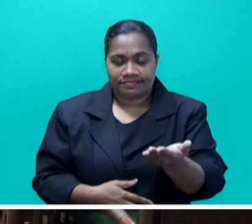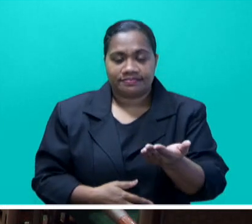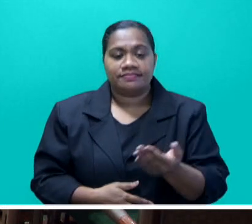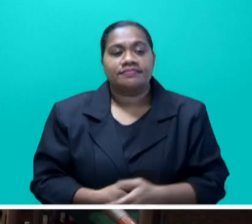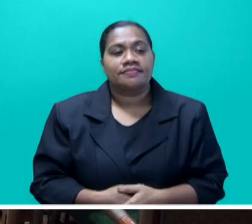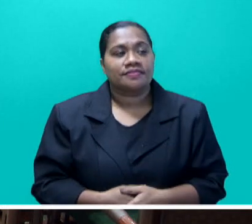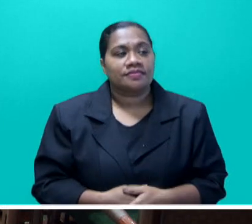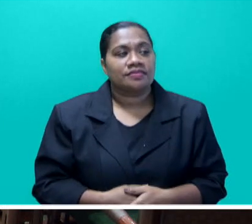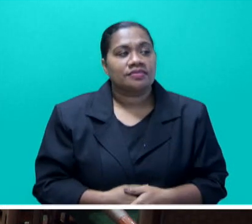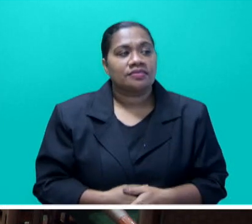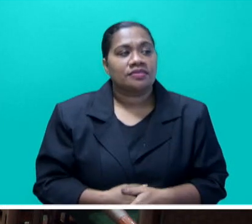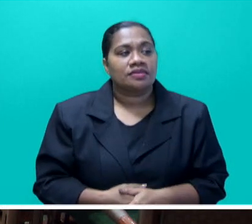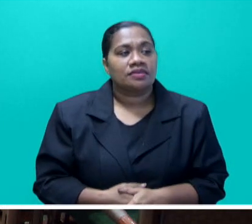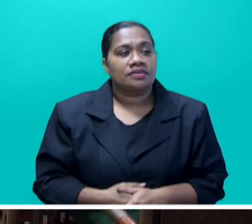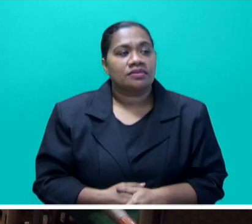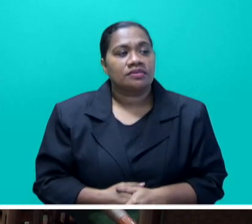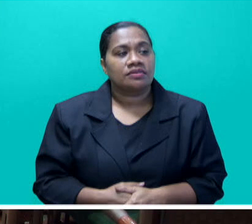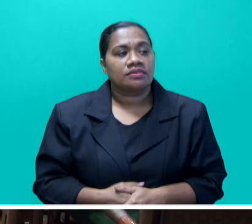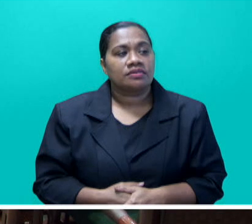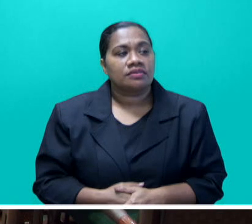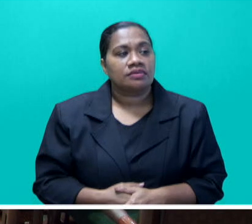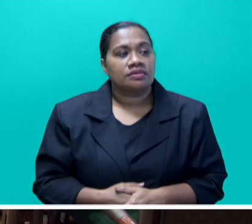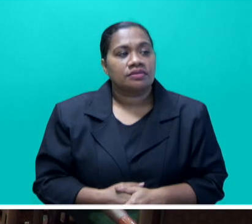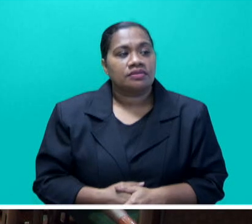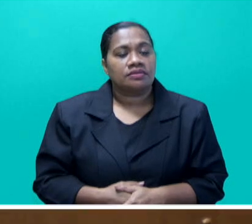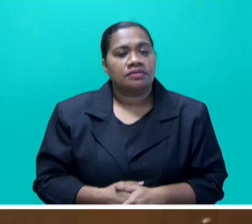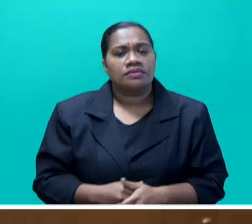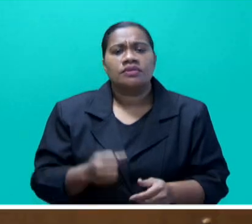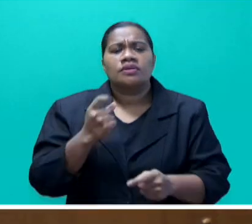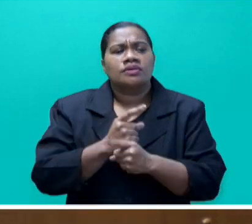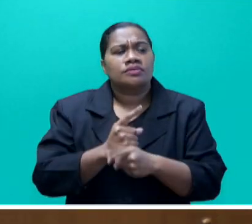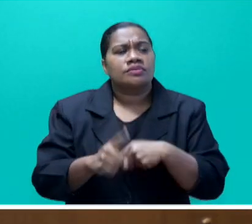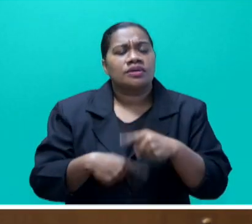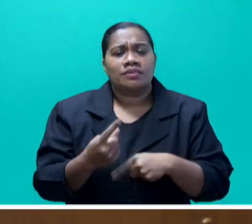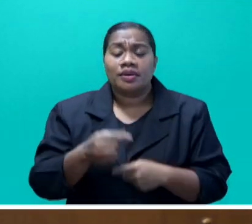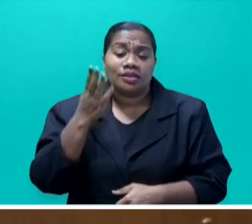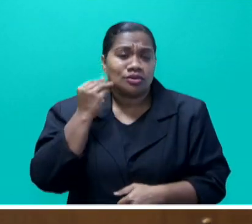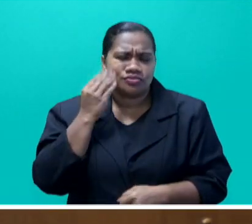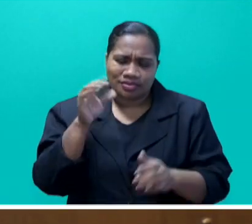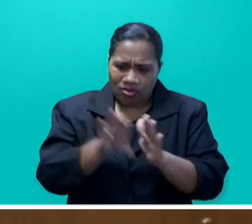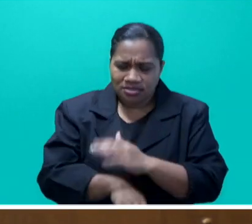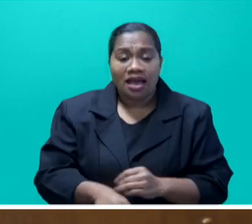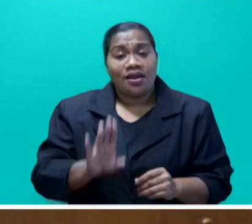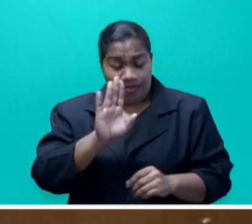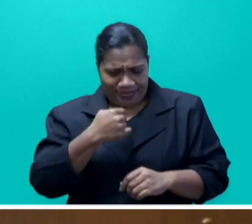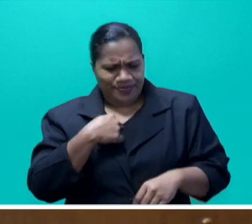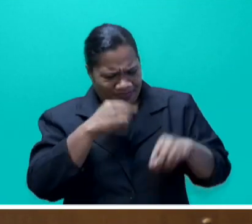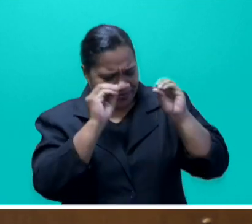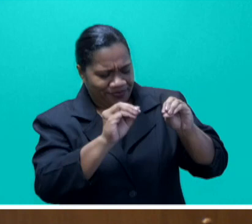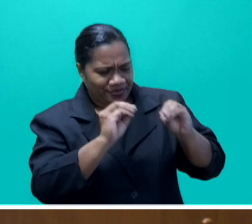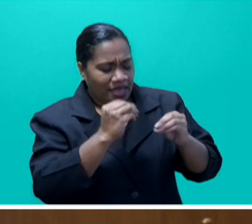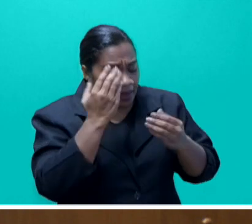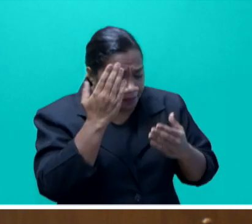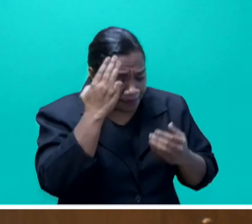We're talking about the sugar price, but let me educate Mr. Biman Prasad a